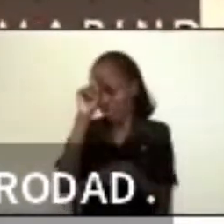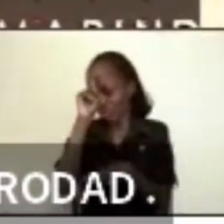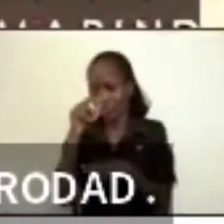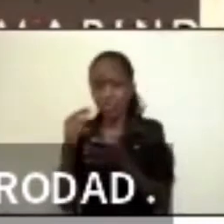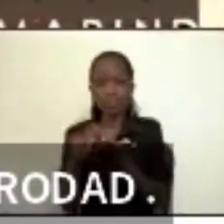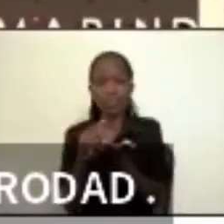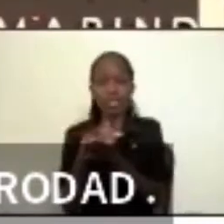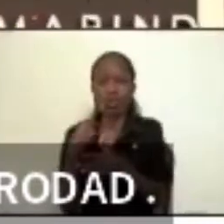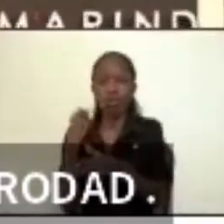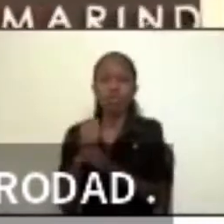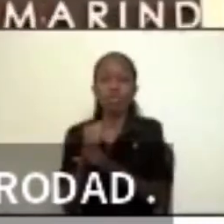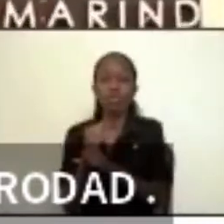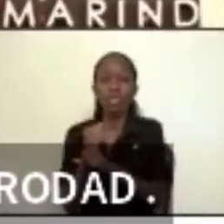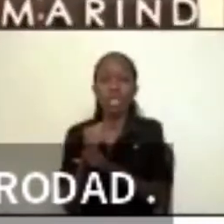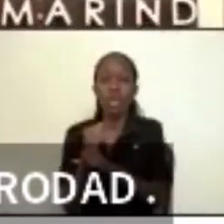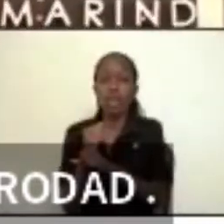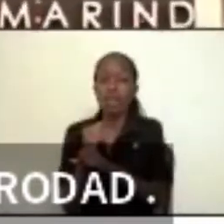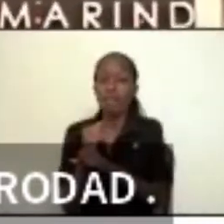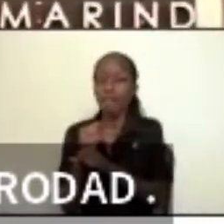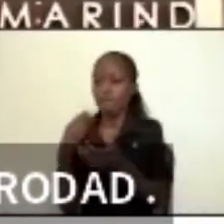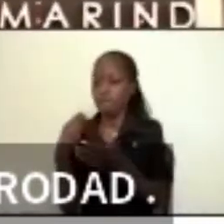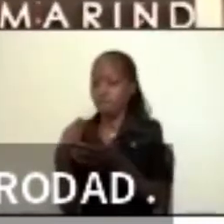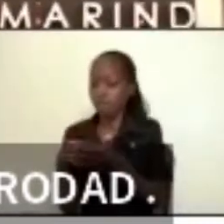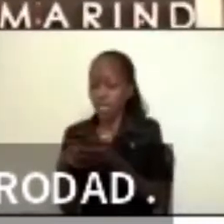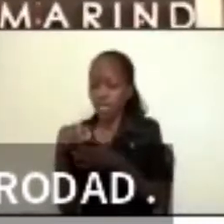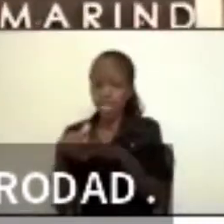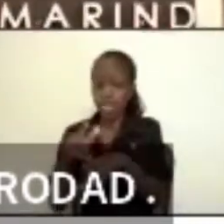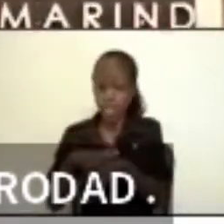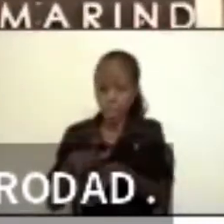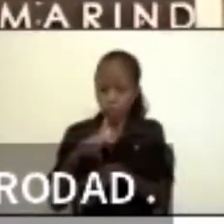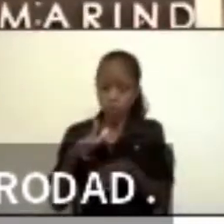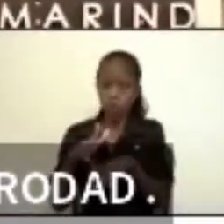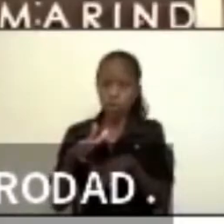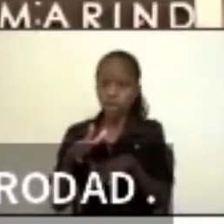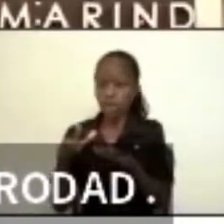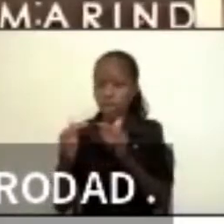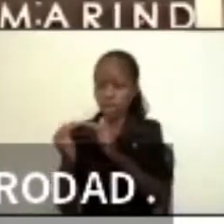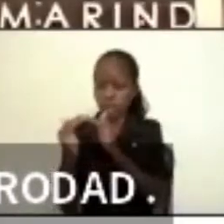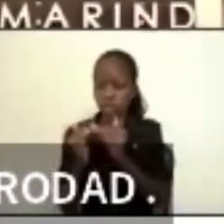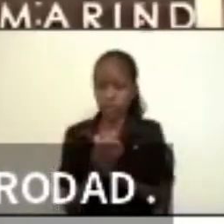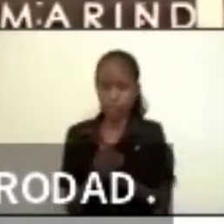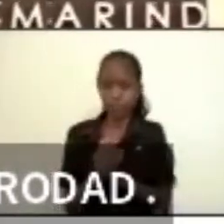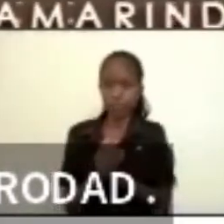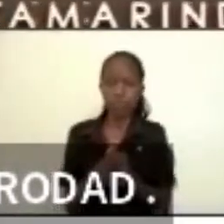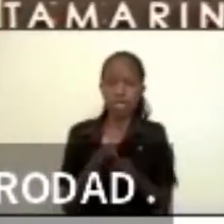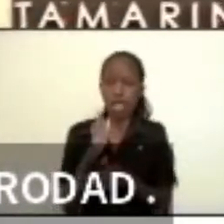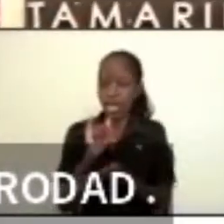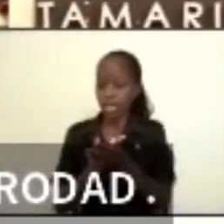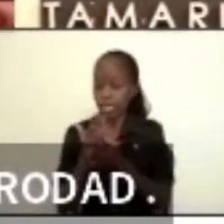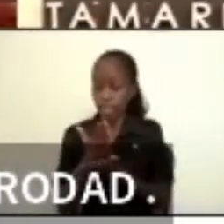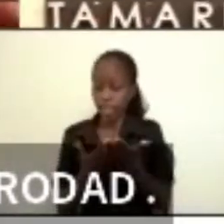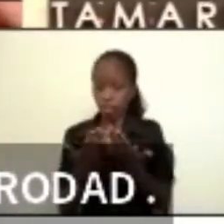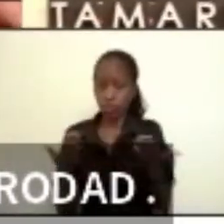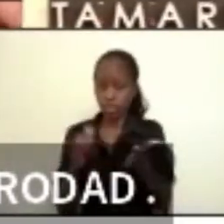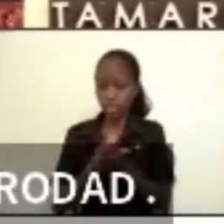who's doing the financing on the local levels and even just the sub-national levels as well? So those were some of the things that